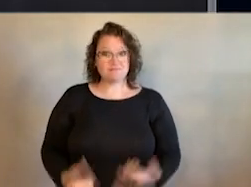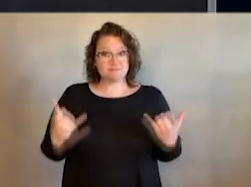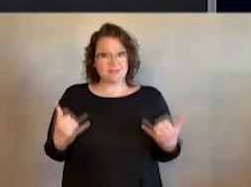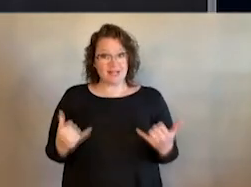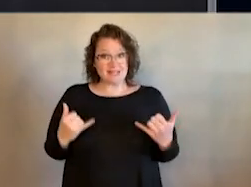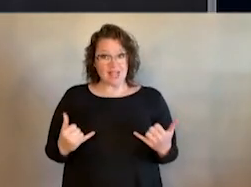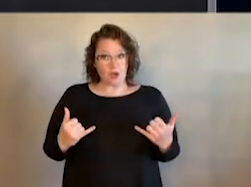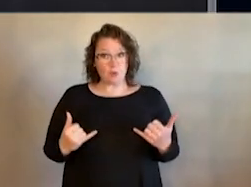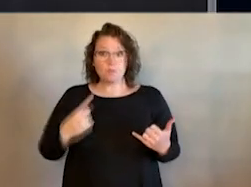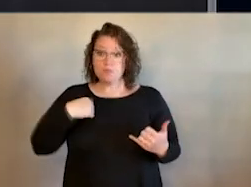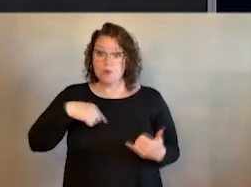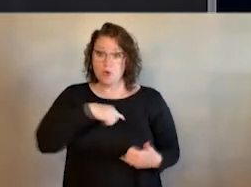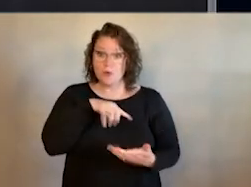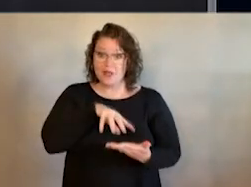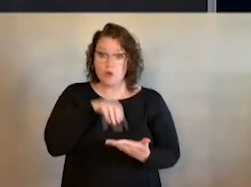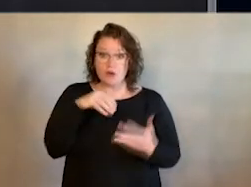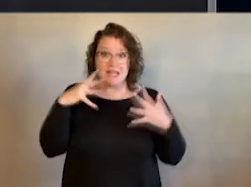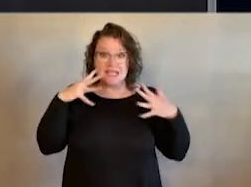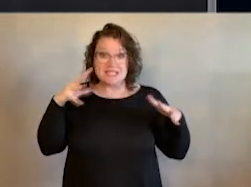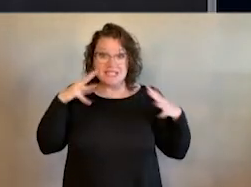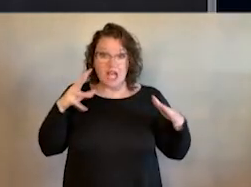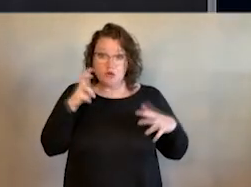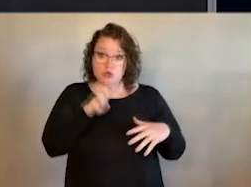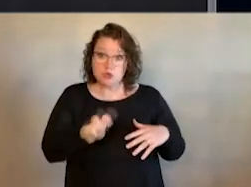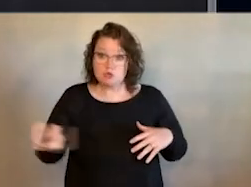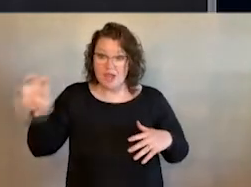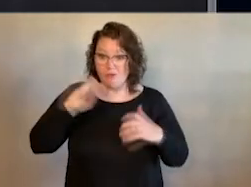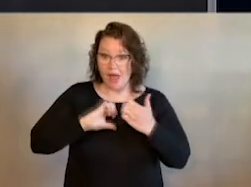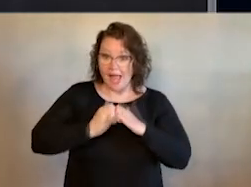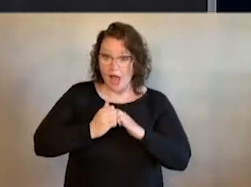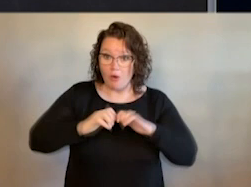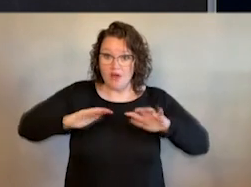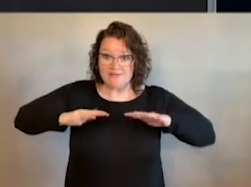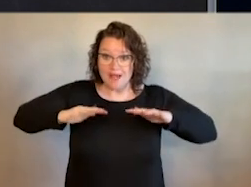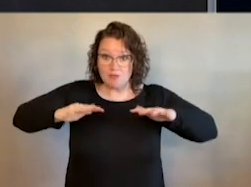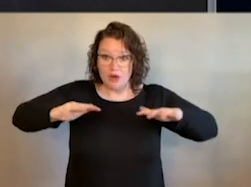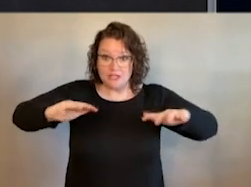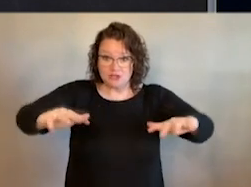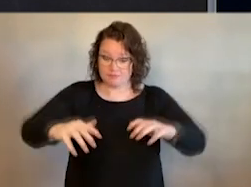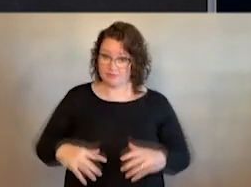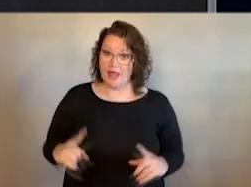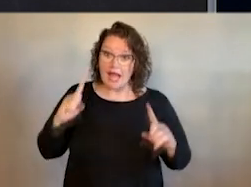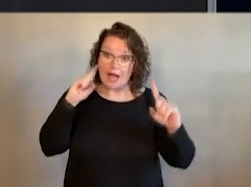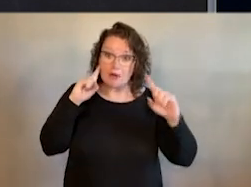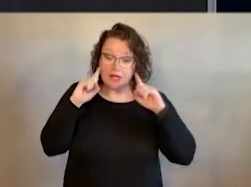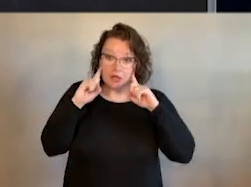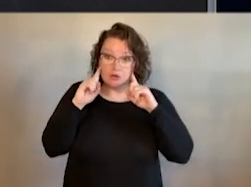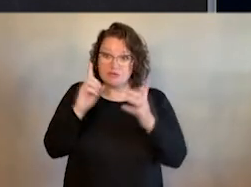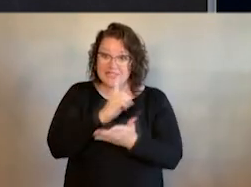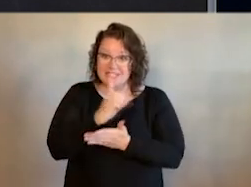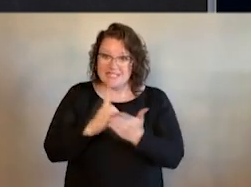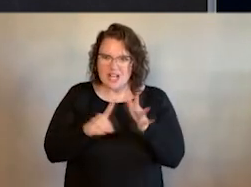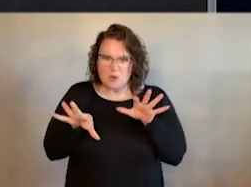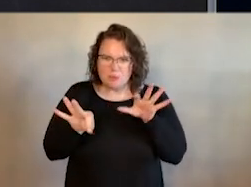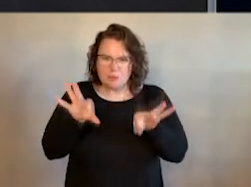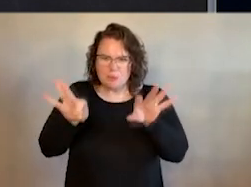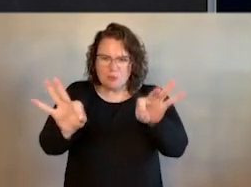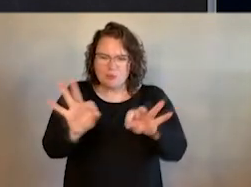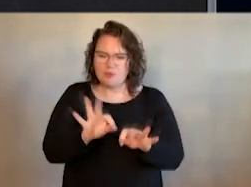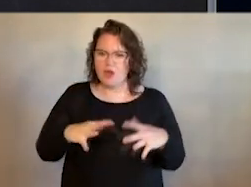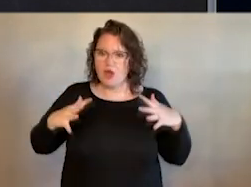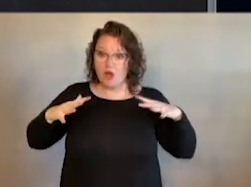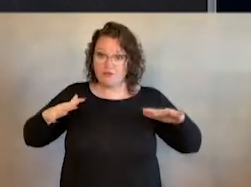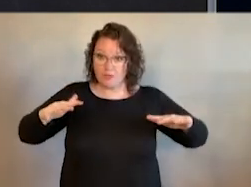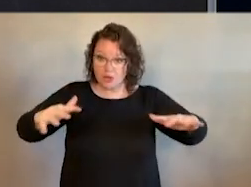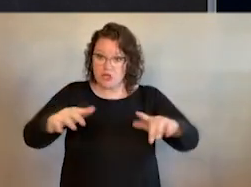Now, we learned that sound travels to our ear as vibrations. Our ears are designed to pick up these vibrations, but did you